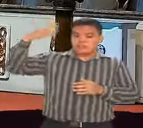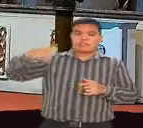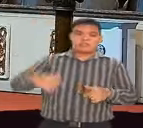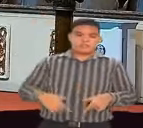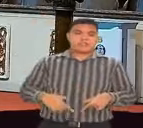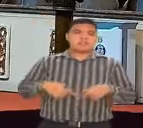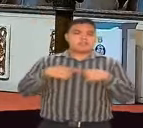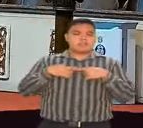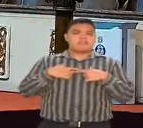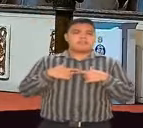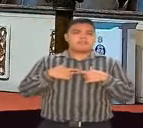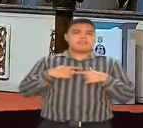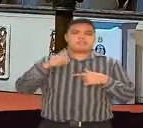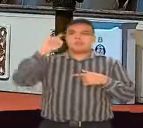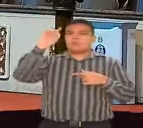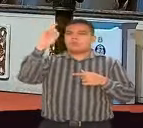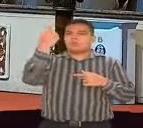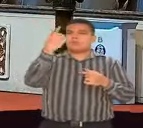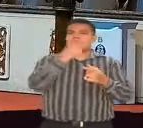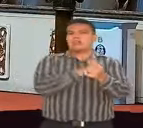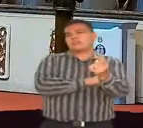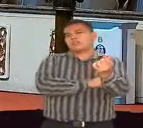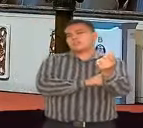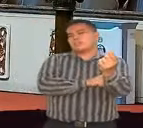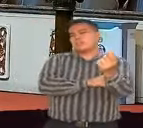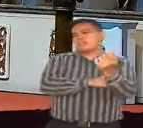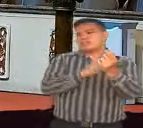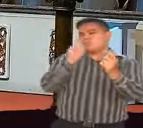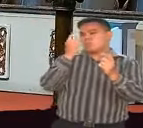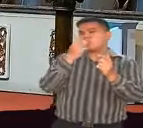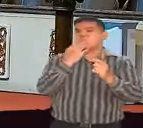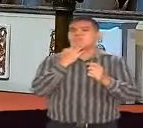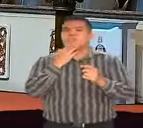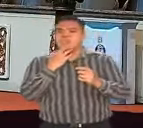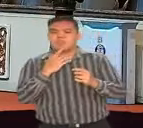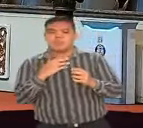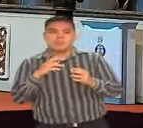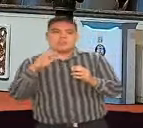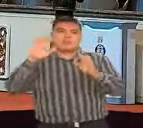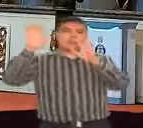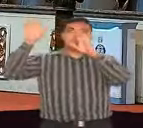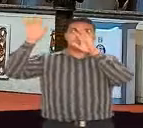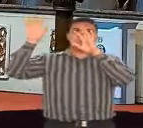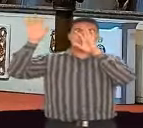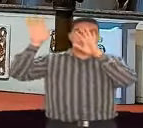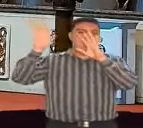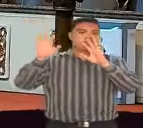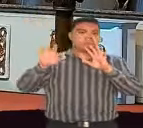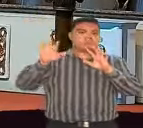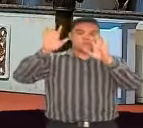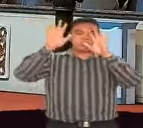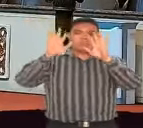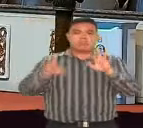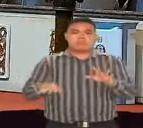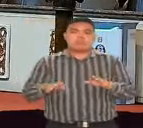And one of the things that I also like is the rainbow. Because when I had cancer years ago, nagampo ko,